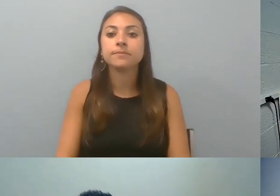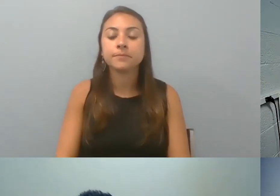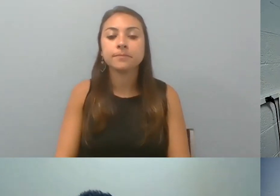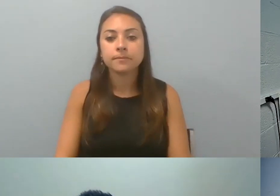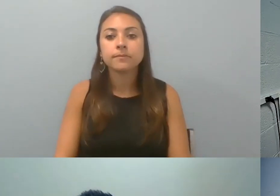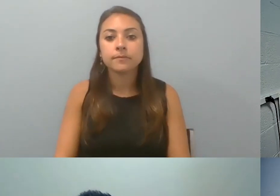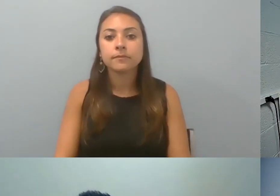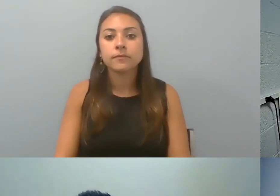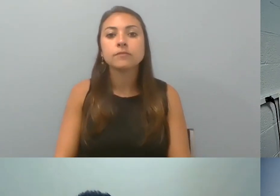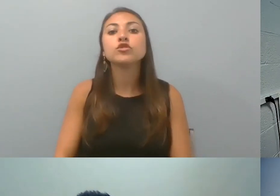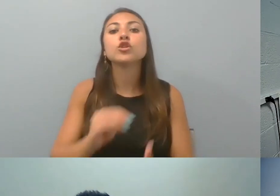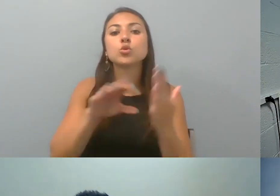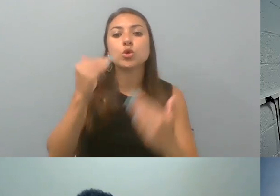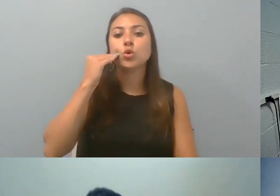just